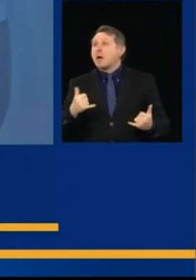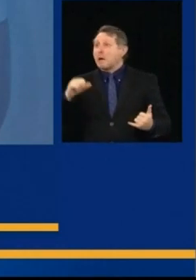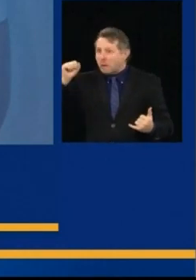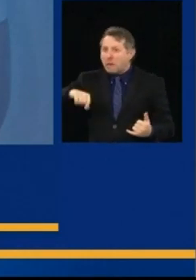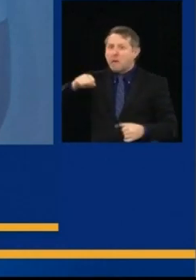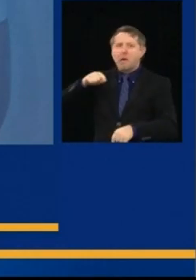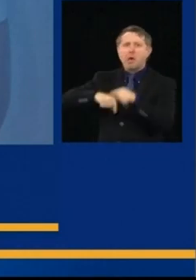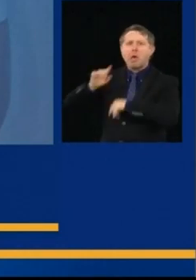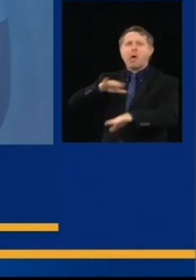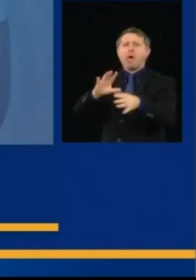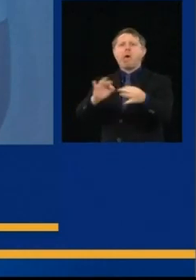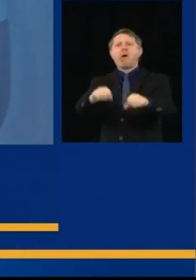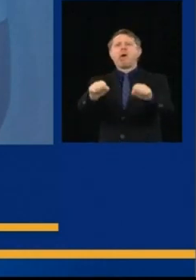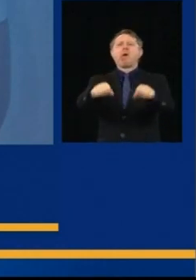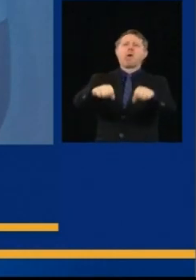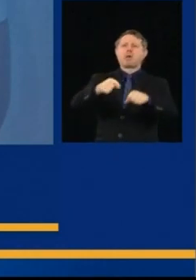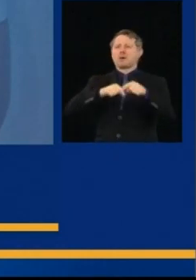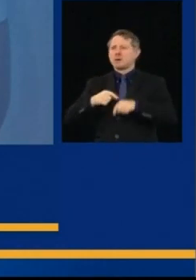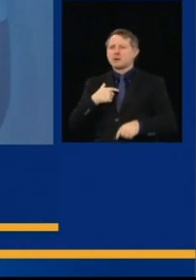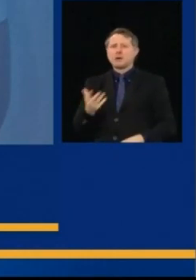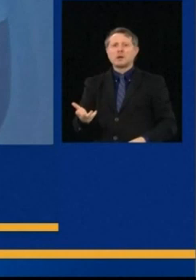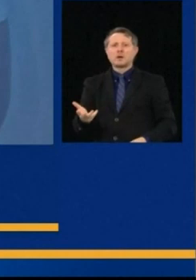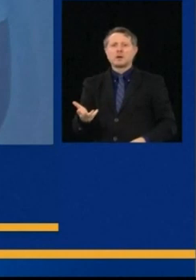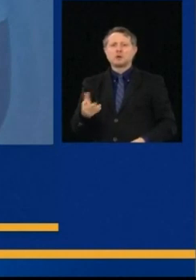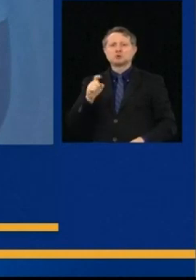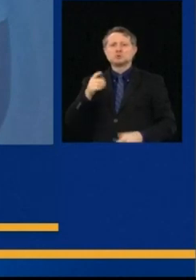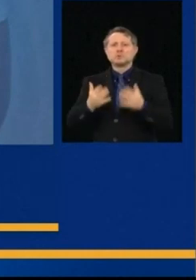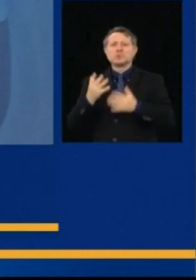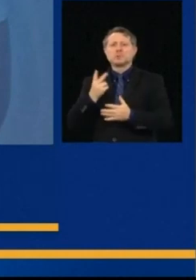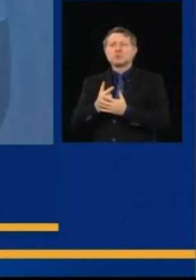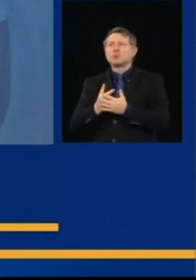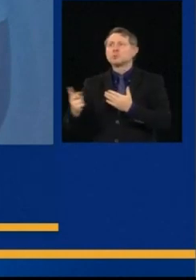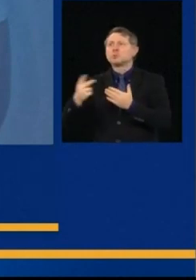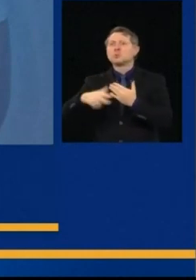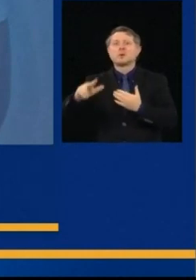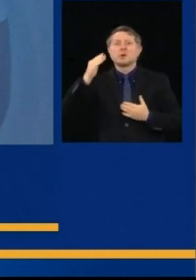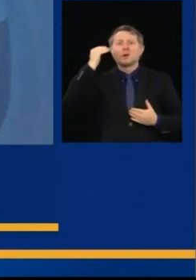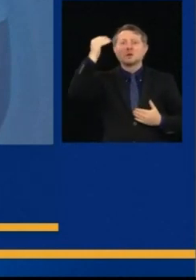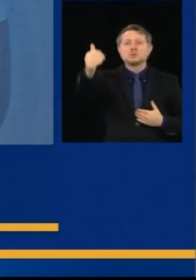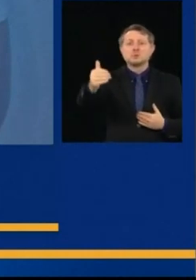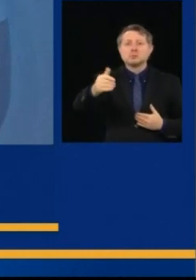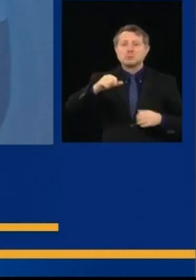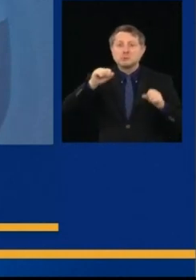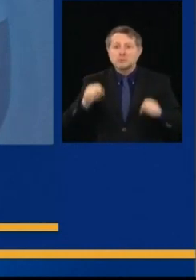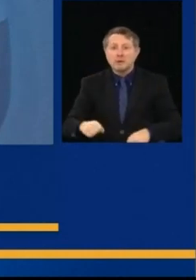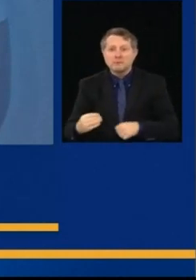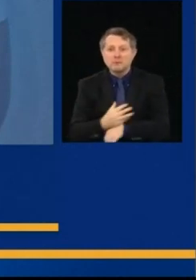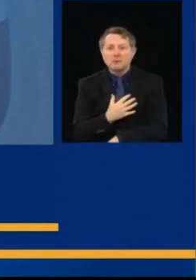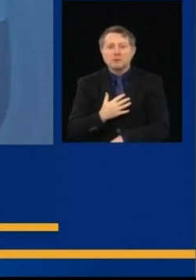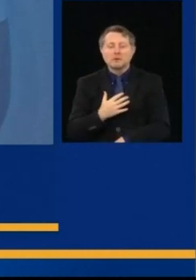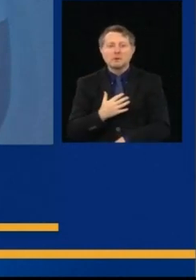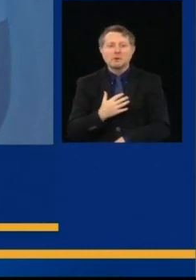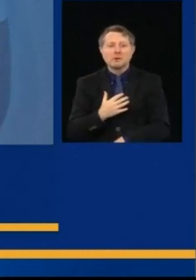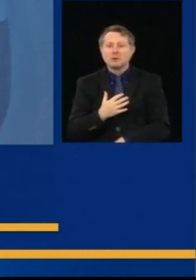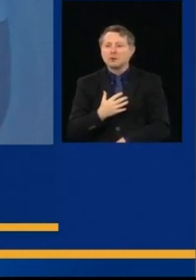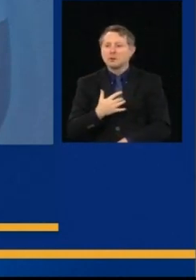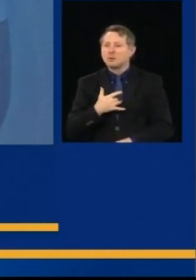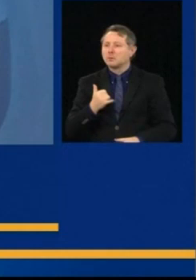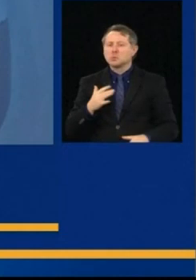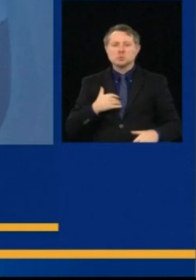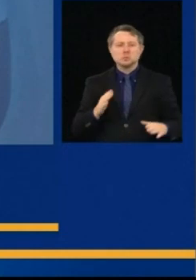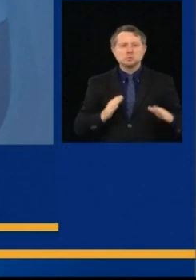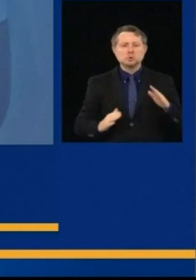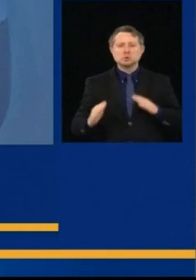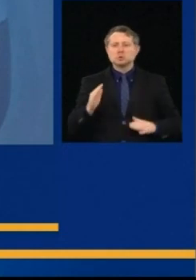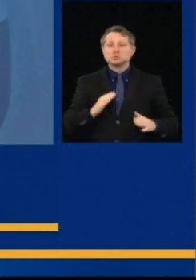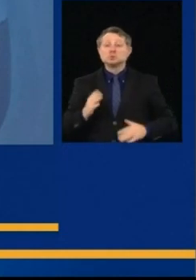and it might be several weeks later, this is truly disturbing. So we raise it because it's something